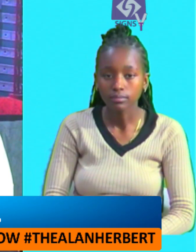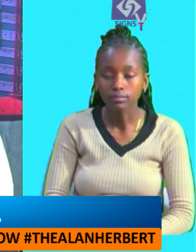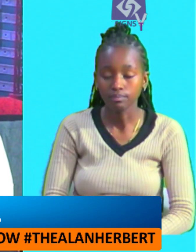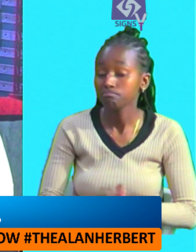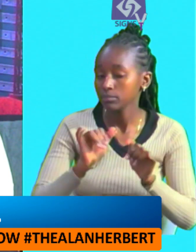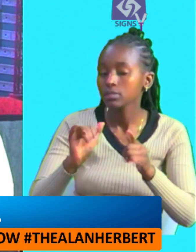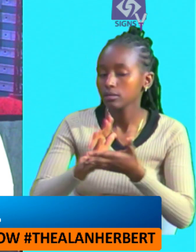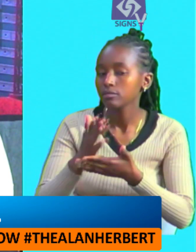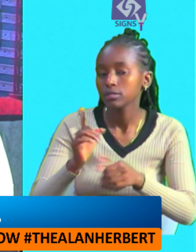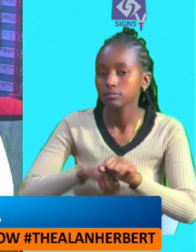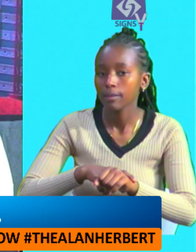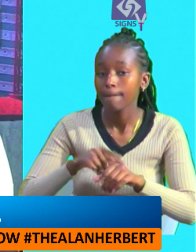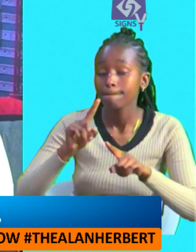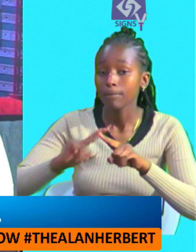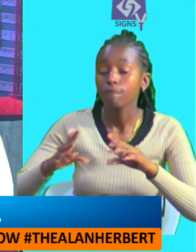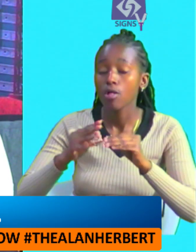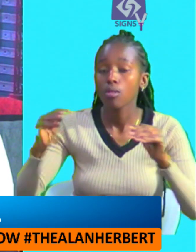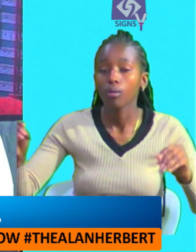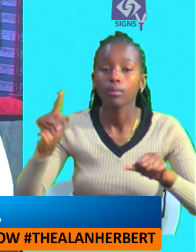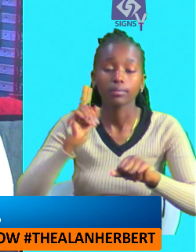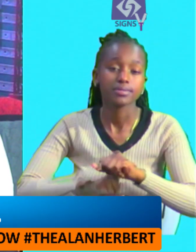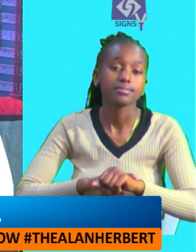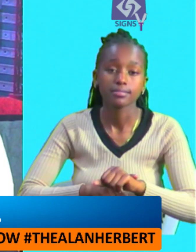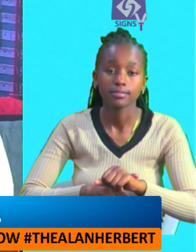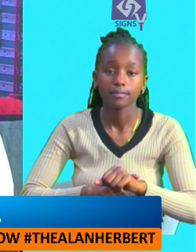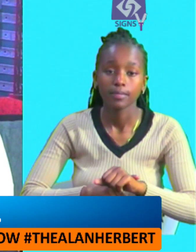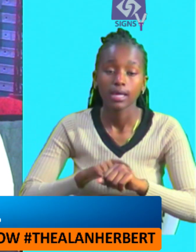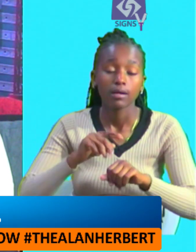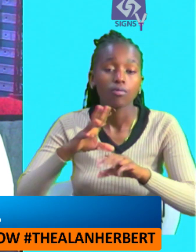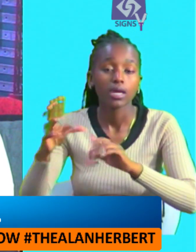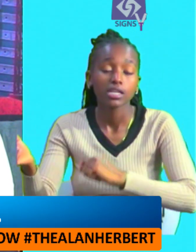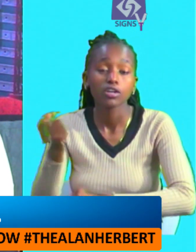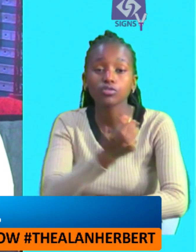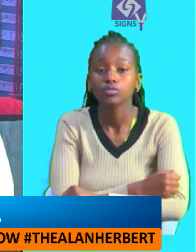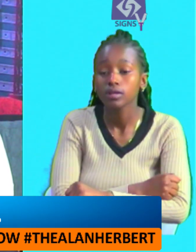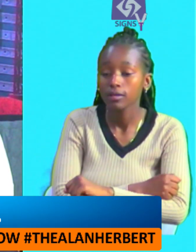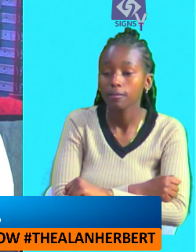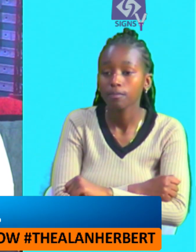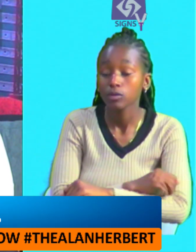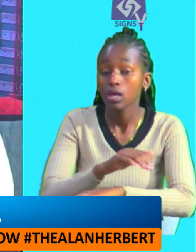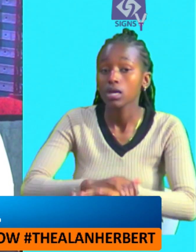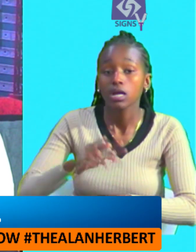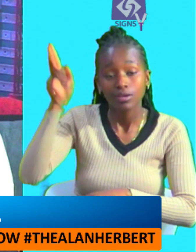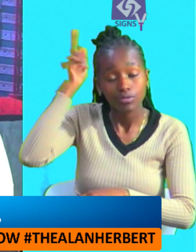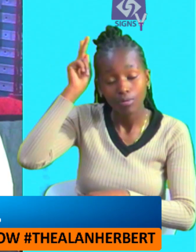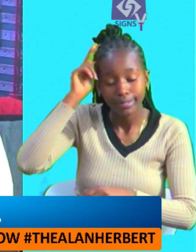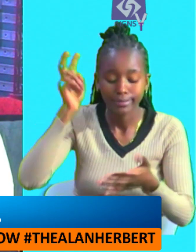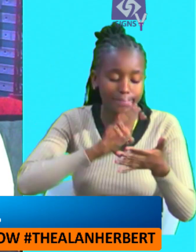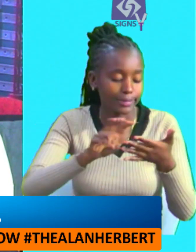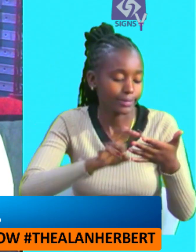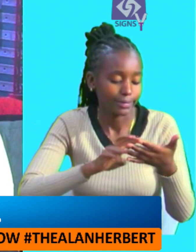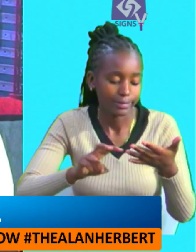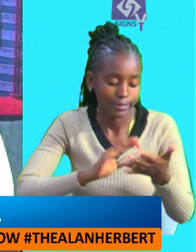Often. And I think one of the greatest opportunity that we have in this day and